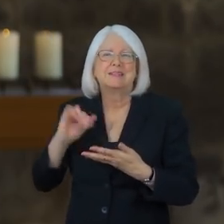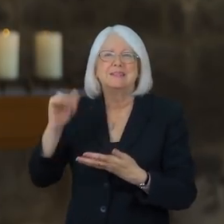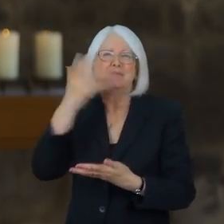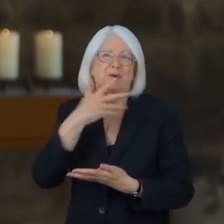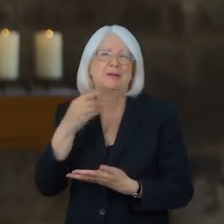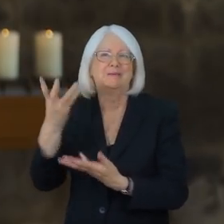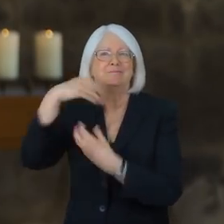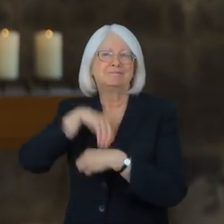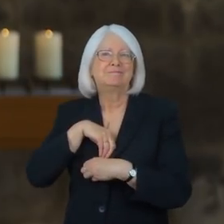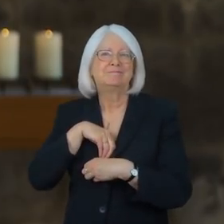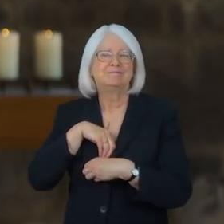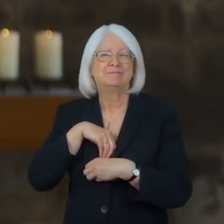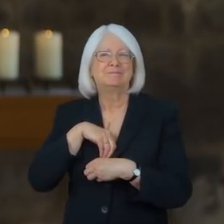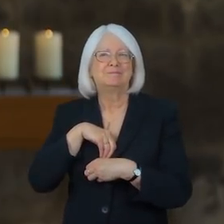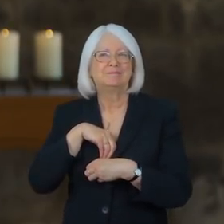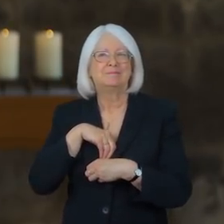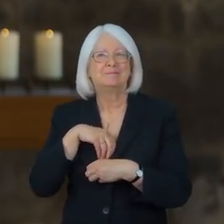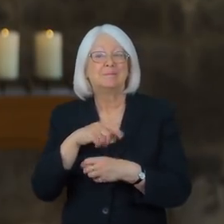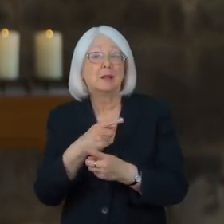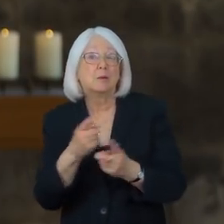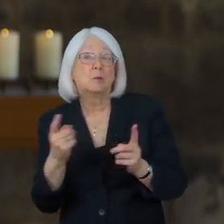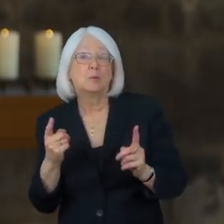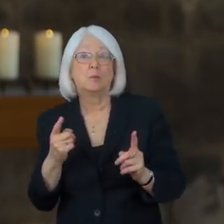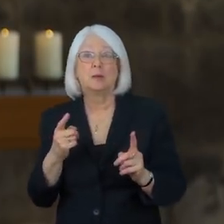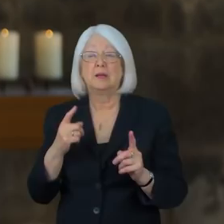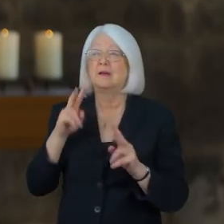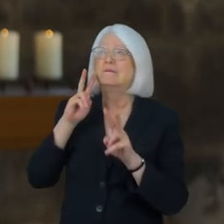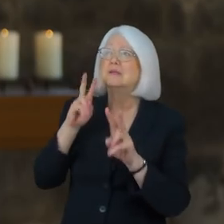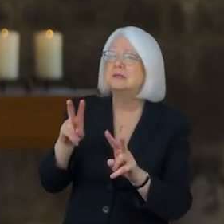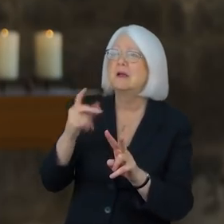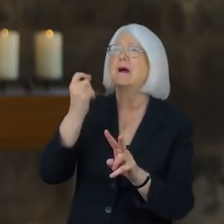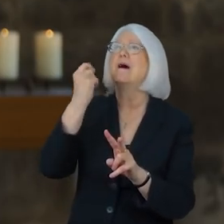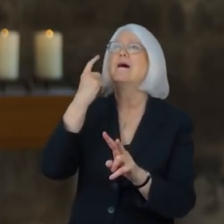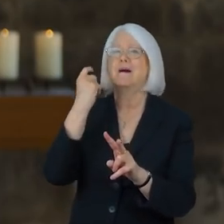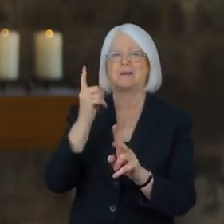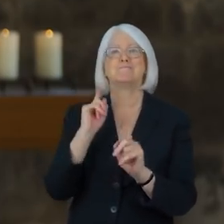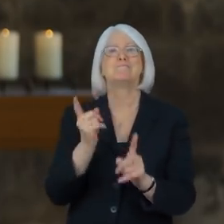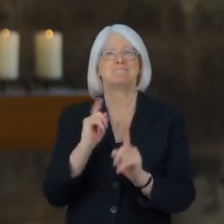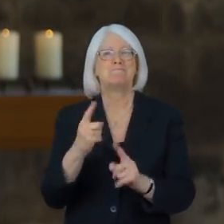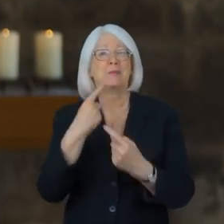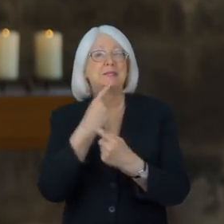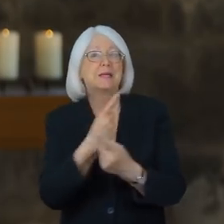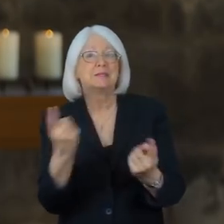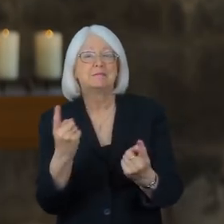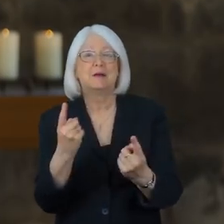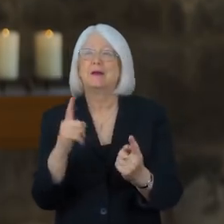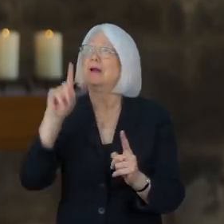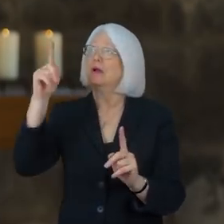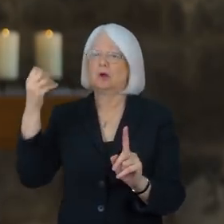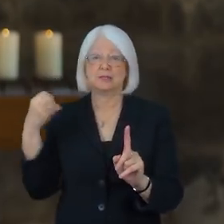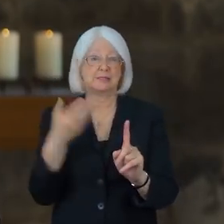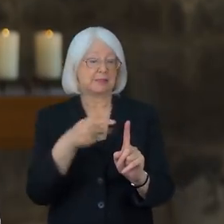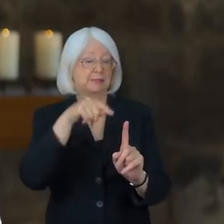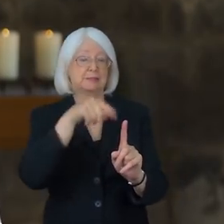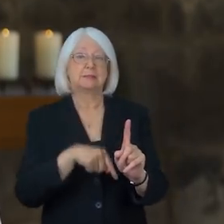his Spirit. And we have seen and do testify that the Father has sent his Son